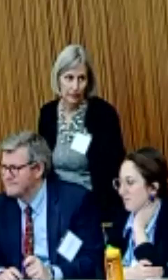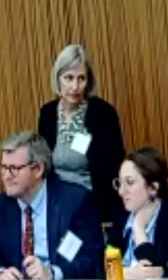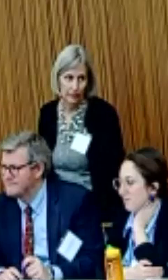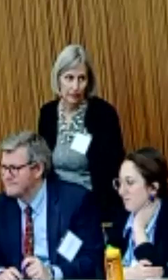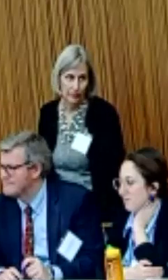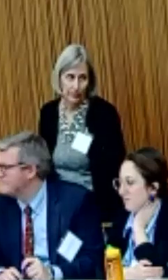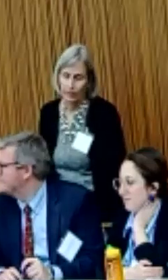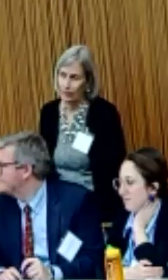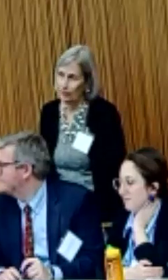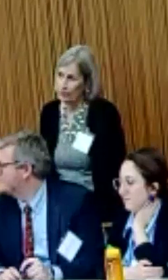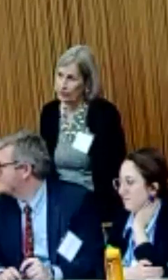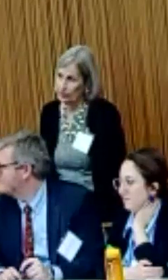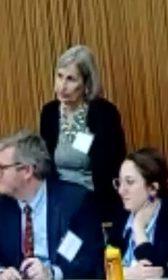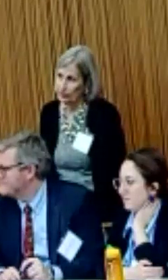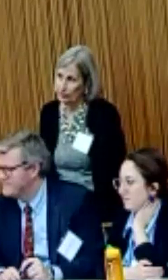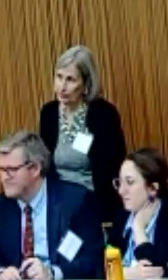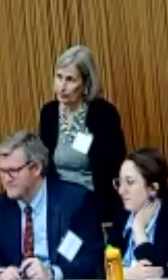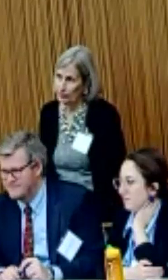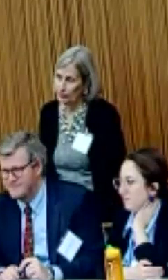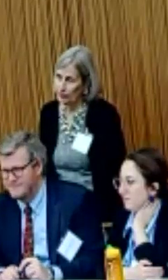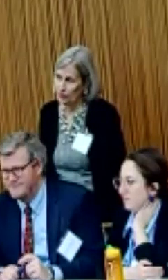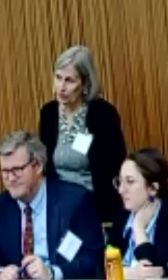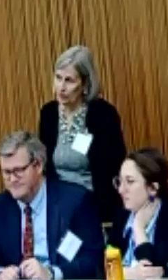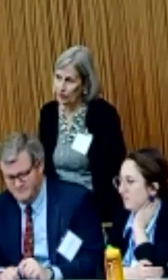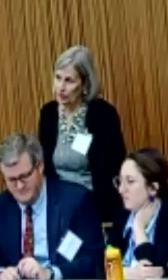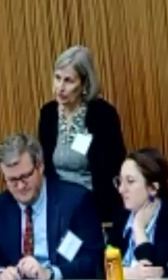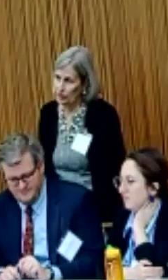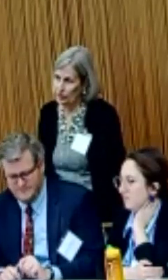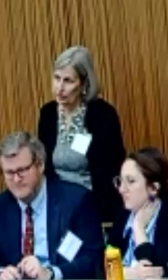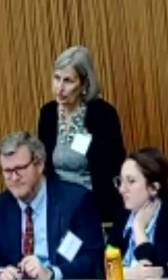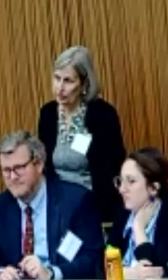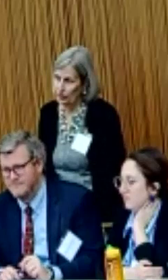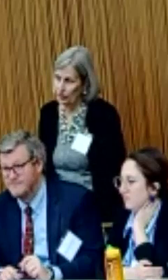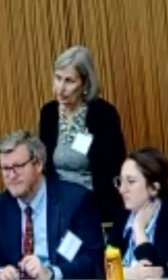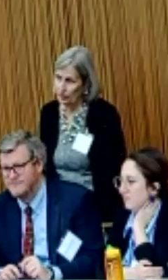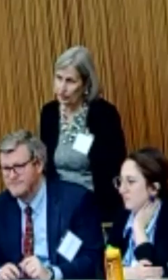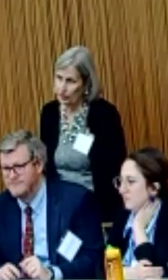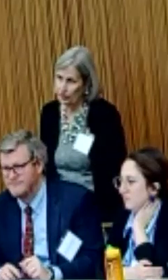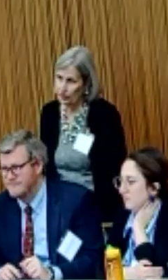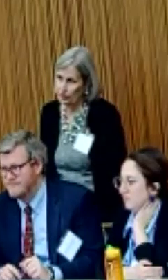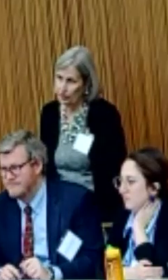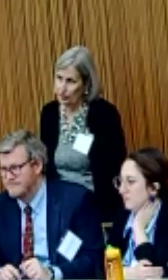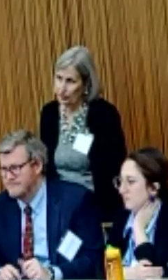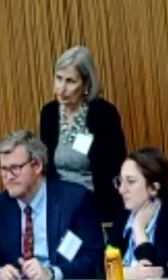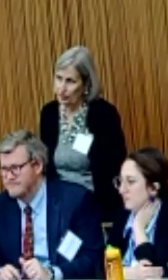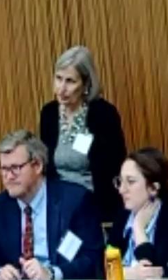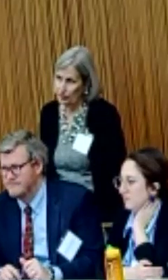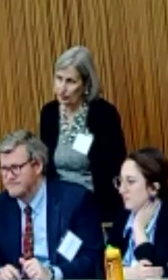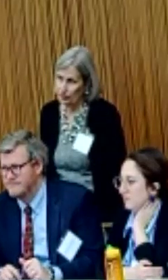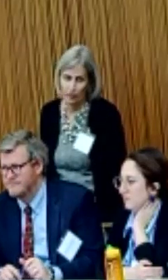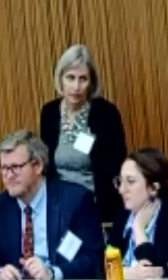very important there has to be if you want to have a housing quality standards there has to be a